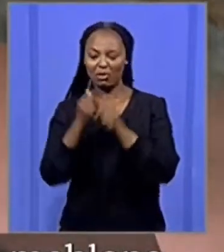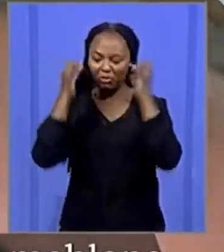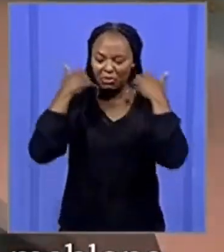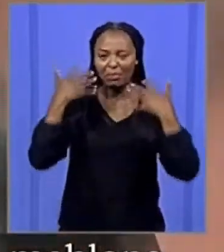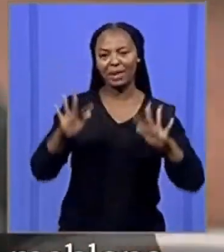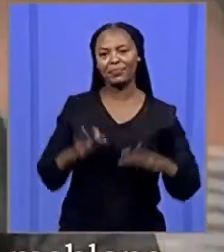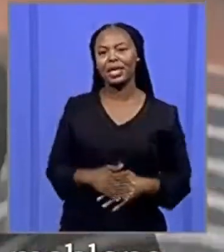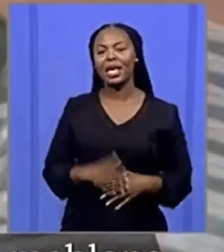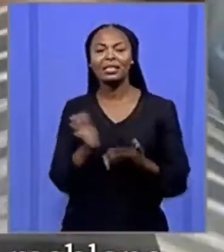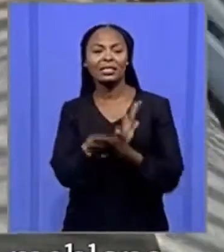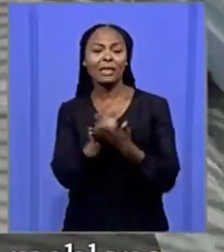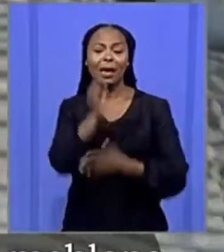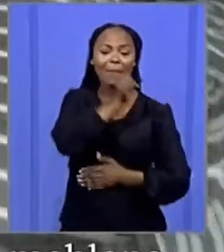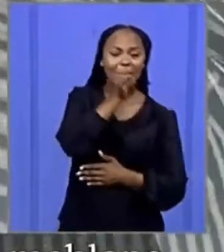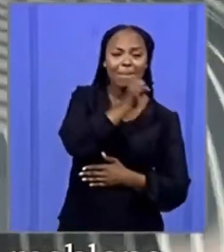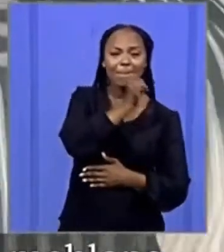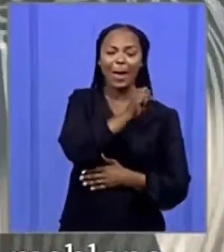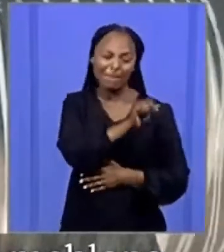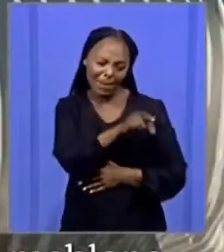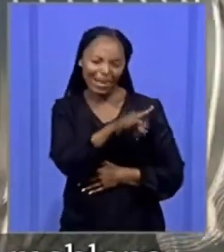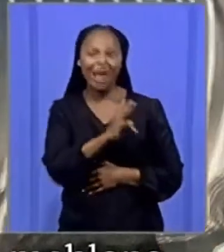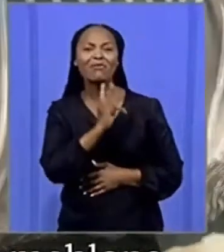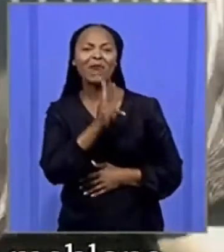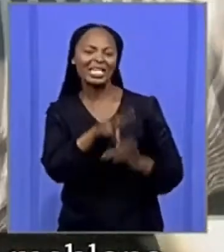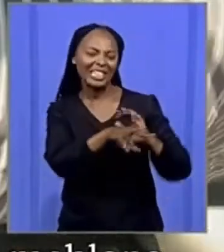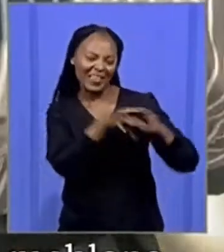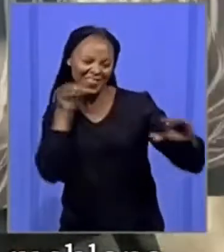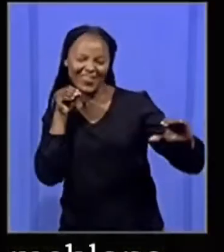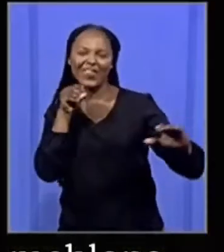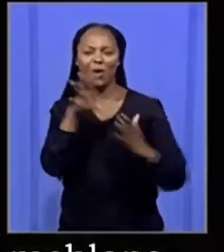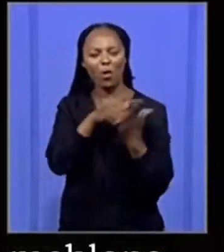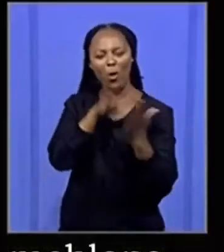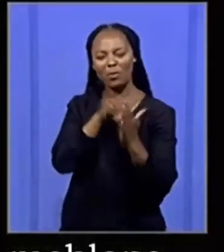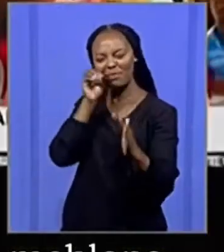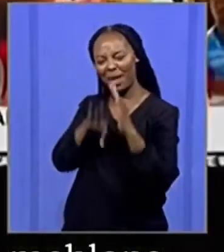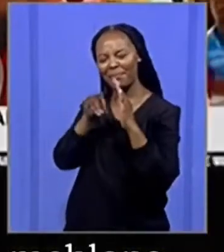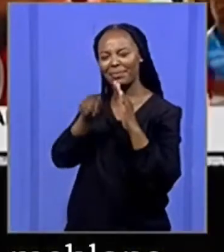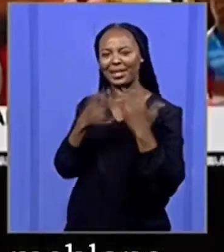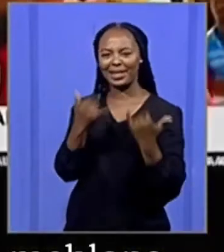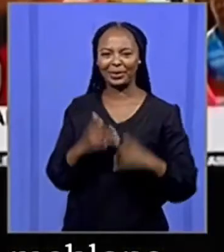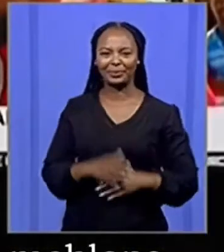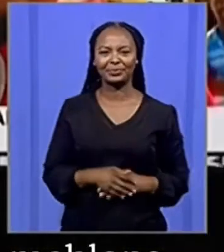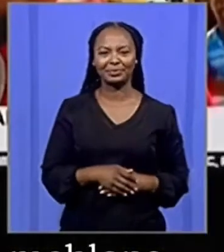a mmino ka ga Gopane le tau yeo a re go kopane nayo.